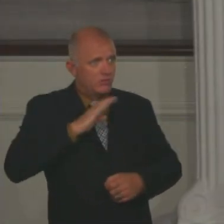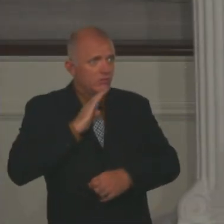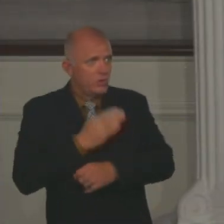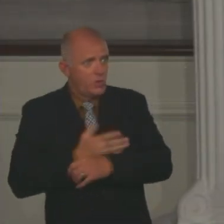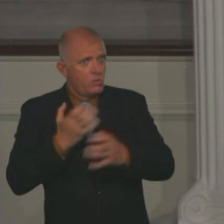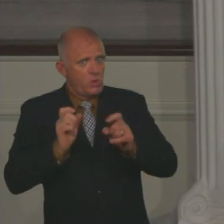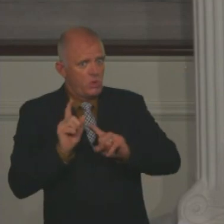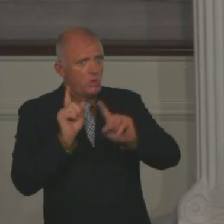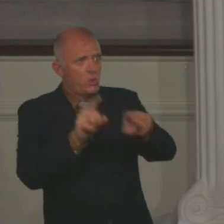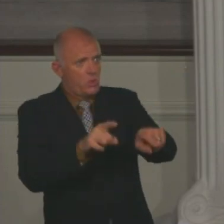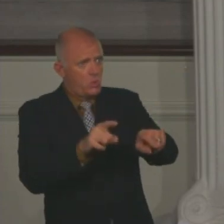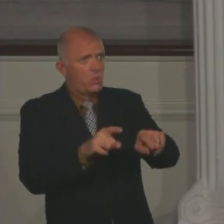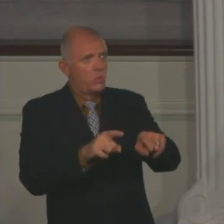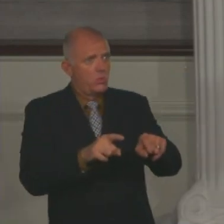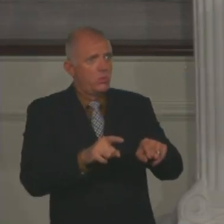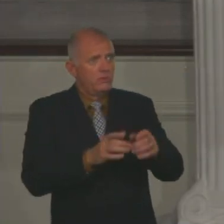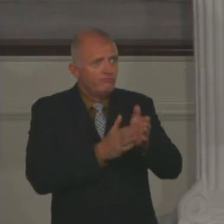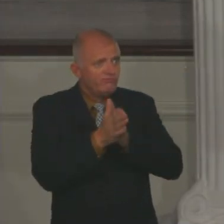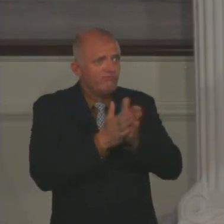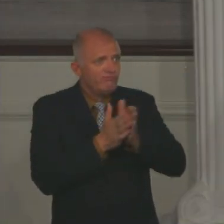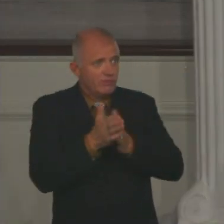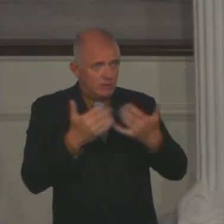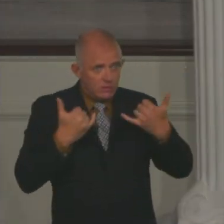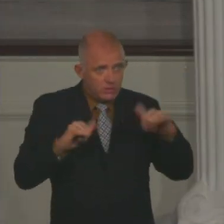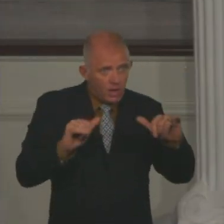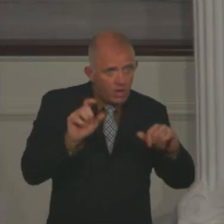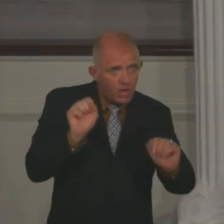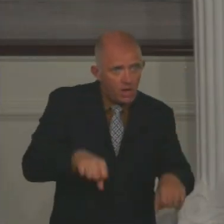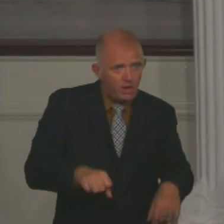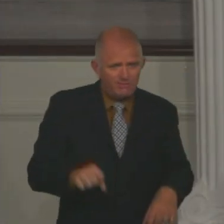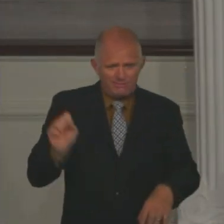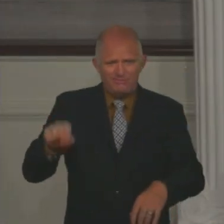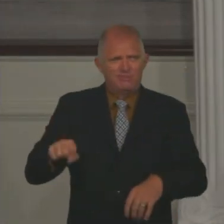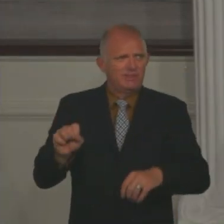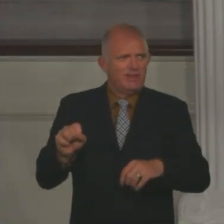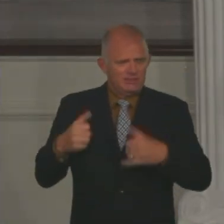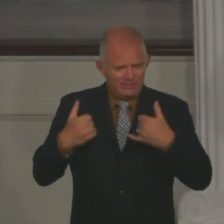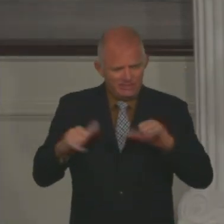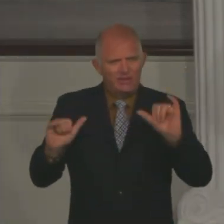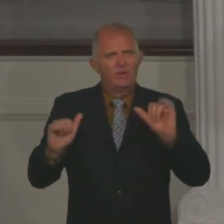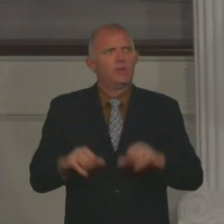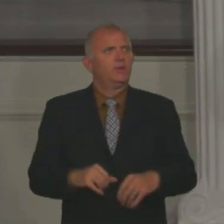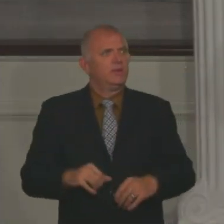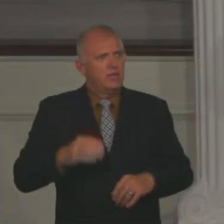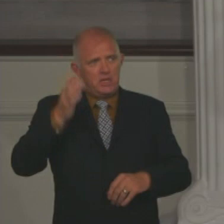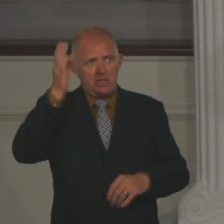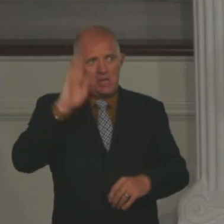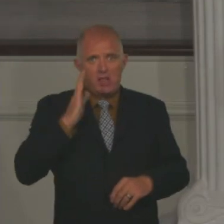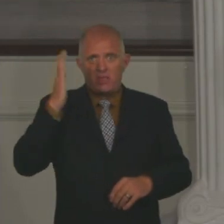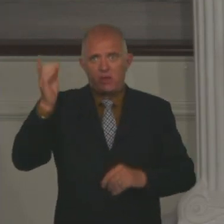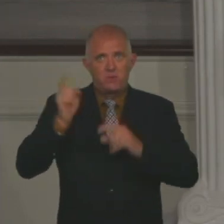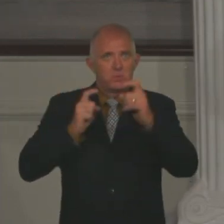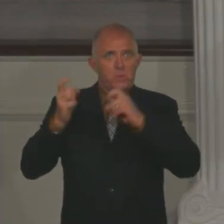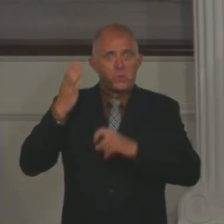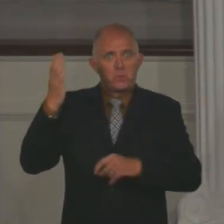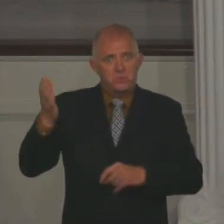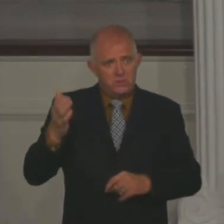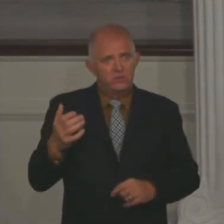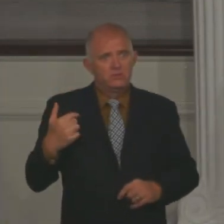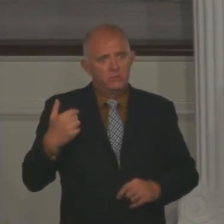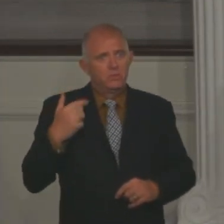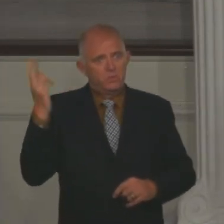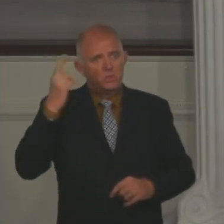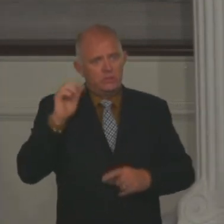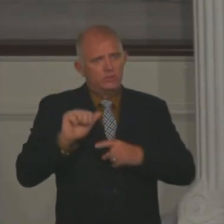it. And is everything still good? I said, we're still good. I believe as long as there's a God in heaven, there's a reason for people to be trained